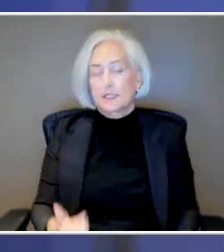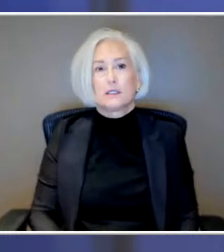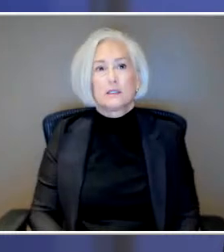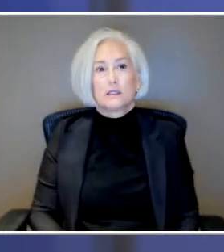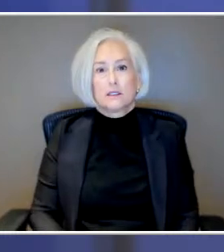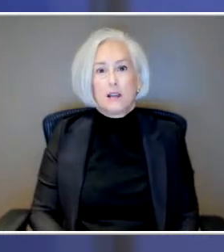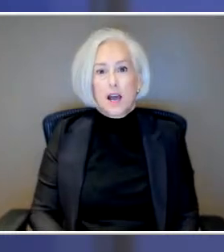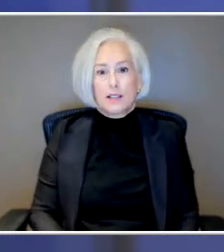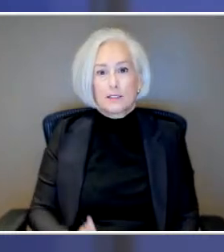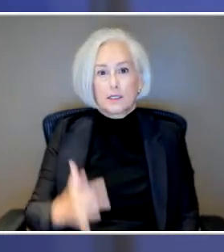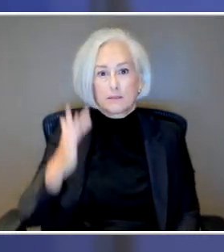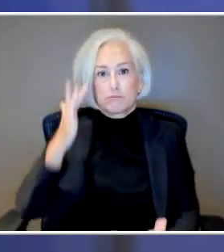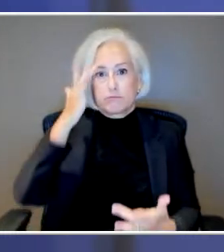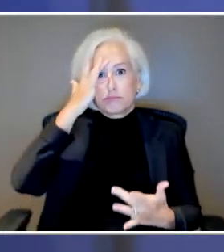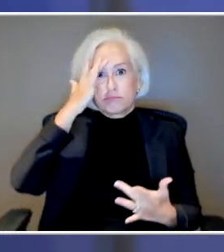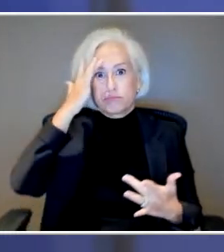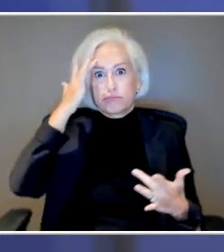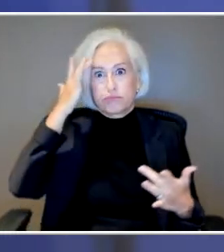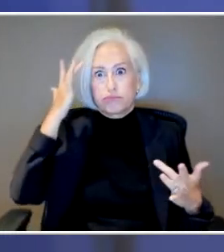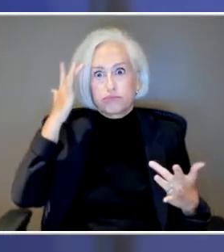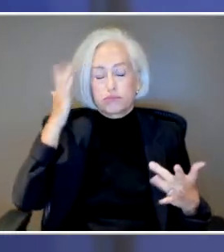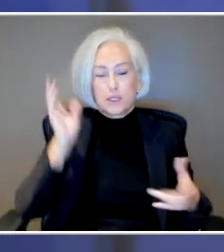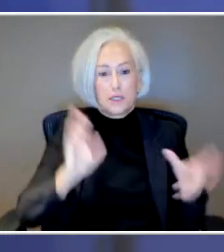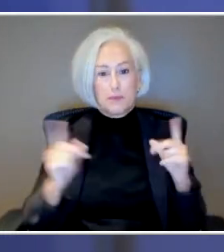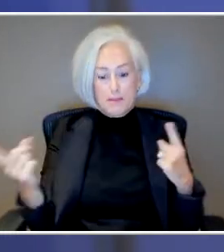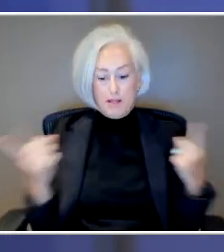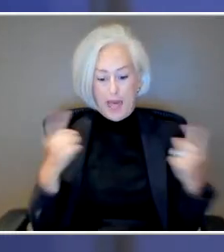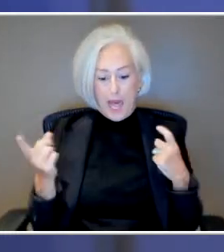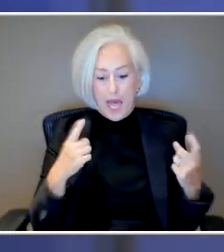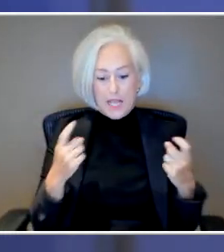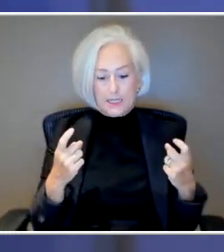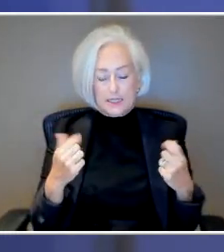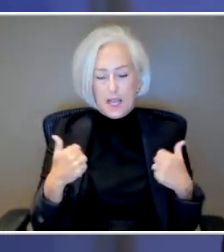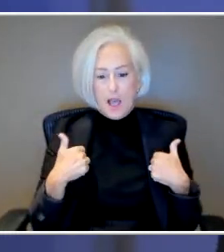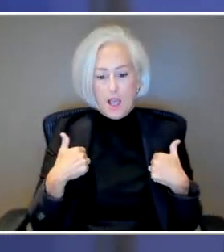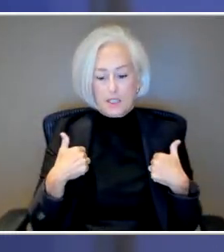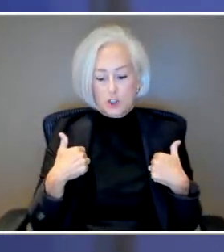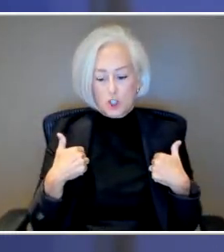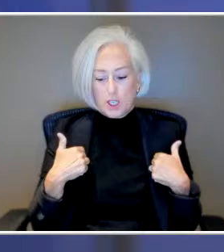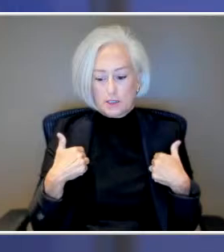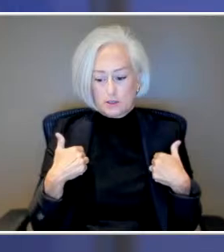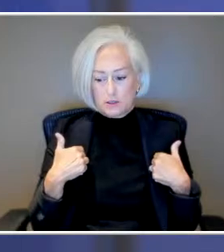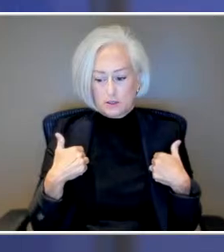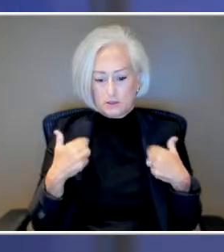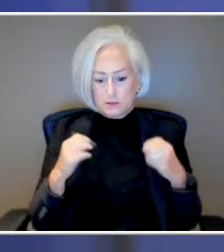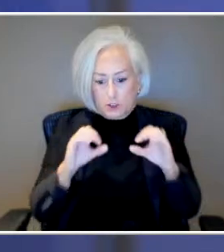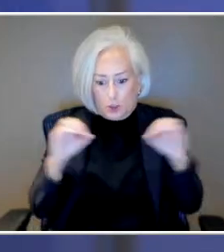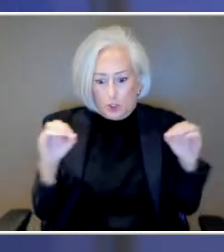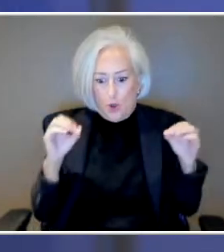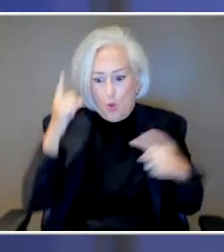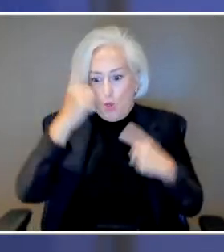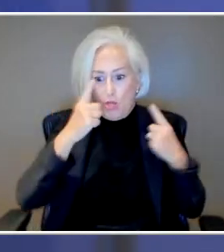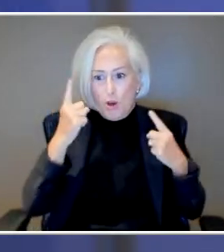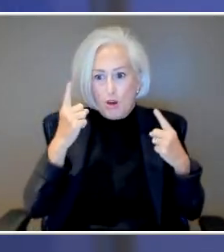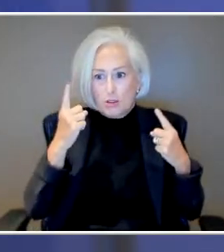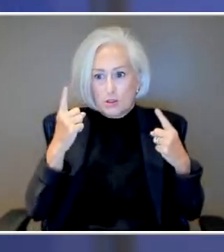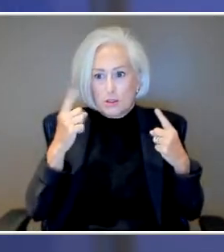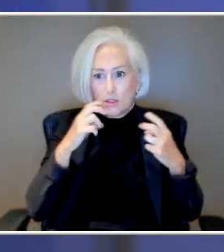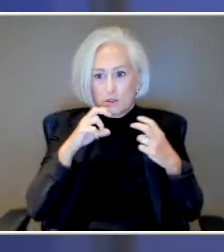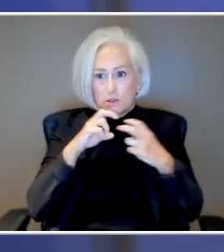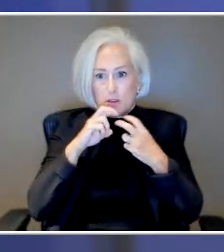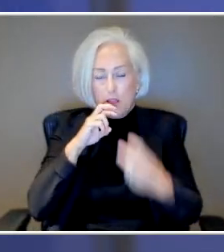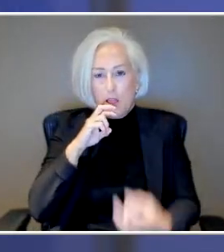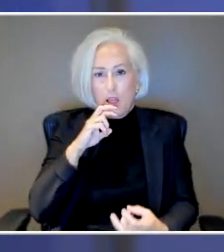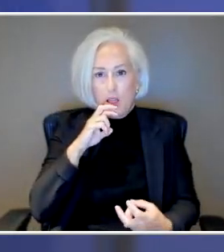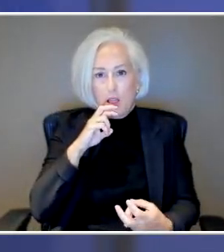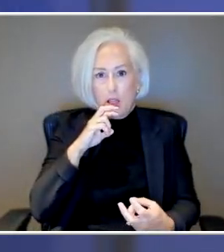Like, people keep asking me that. It was like there was no thought process. It was just, I need to start chemo. I need to start